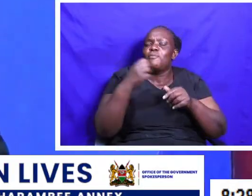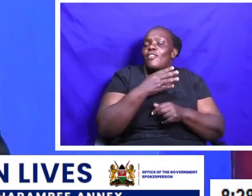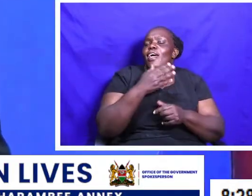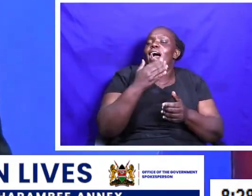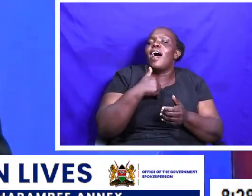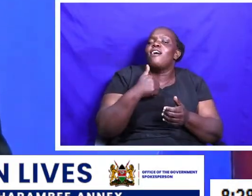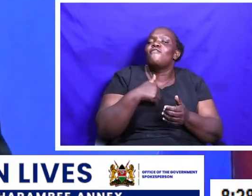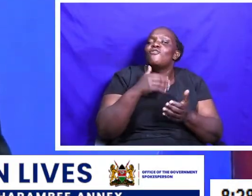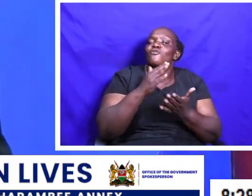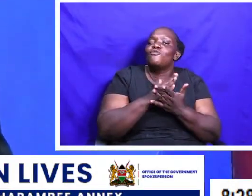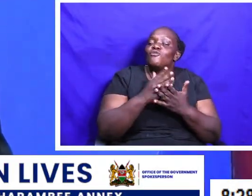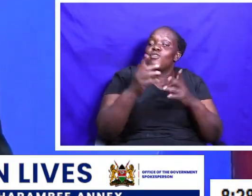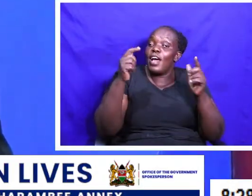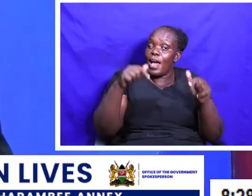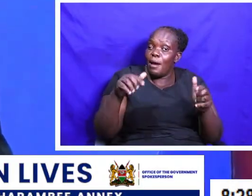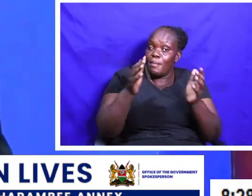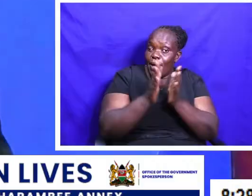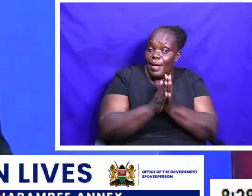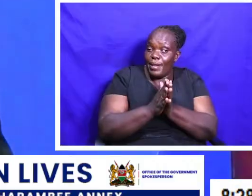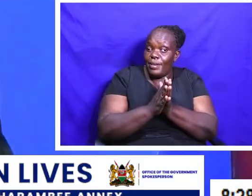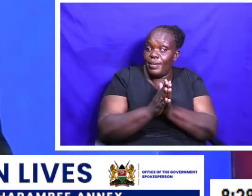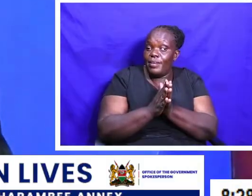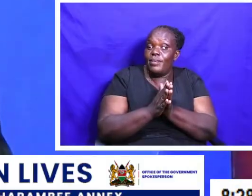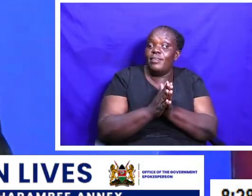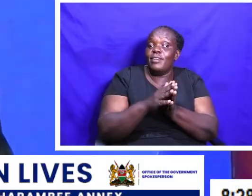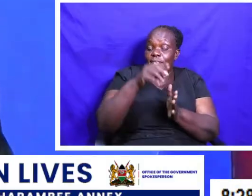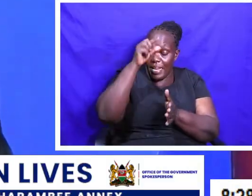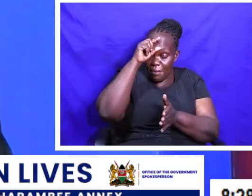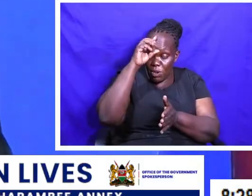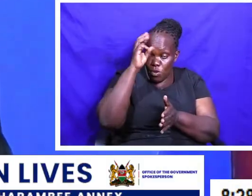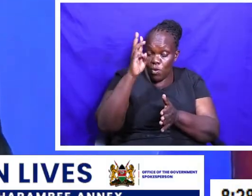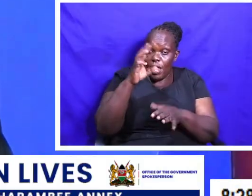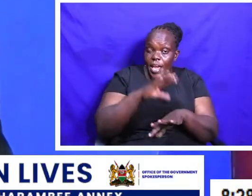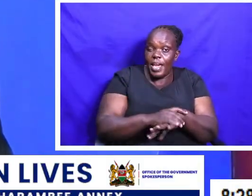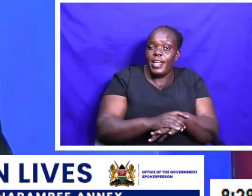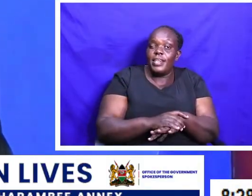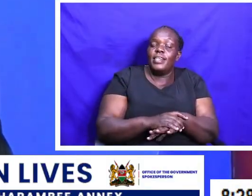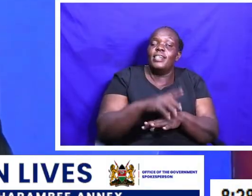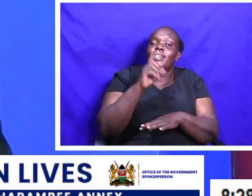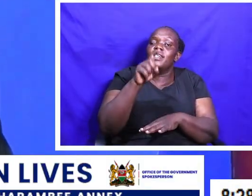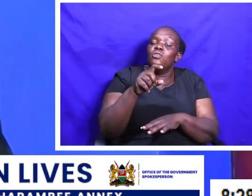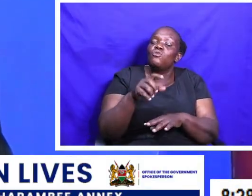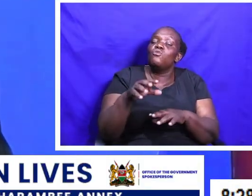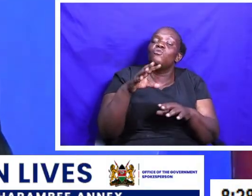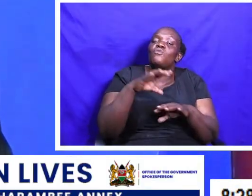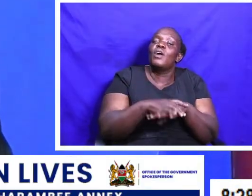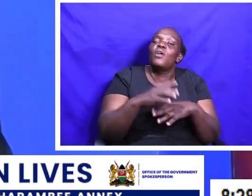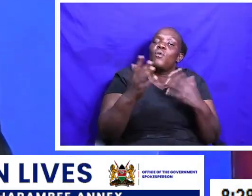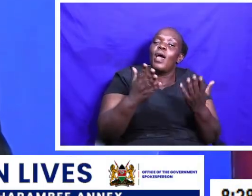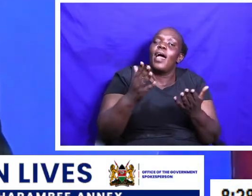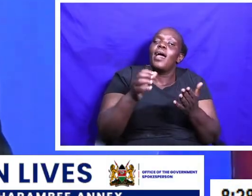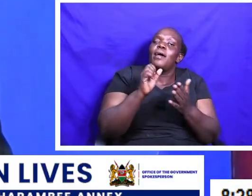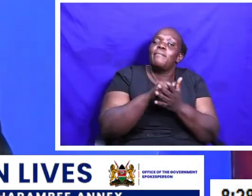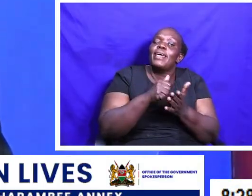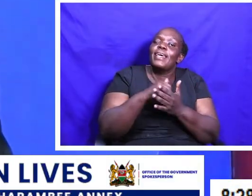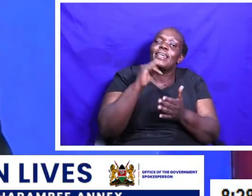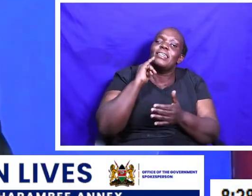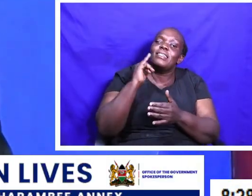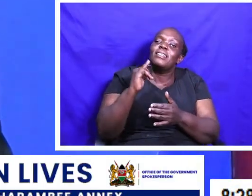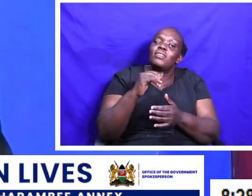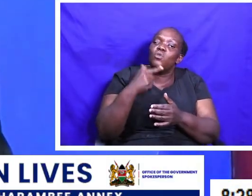So they'd come, and the garbage would pile up, and you need to find where to take it. You